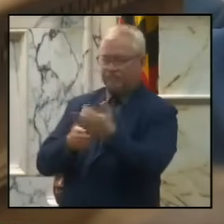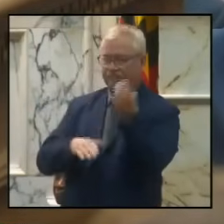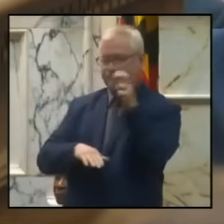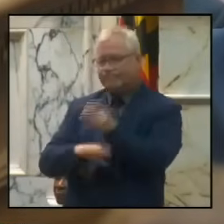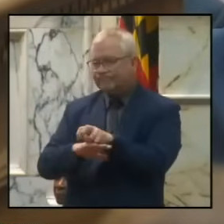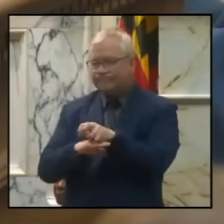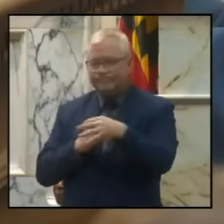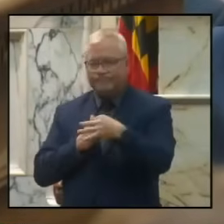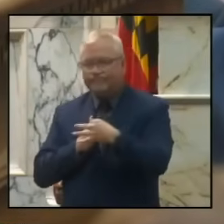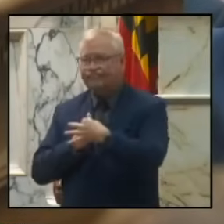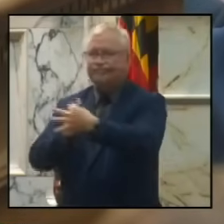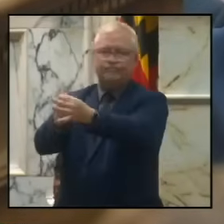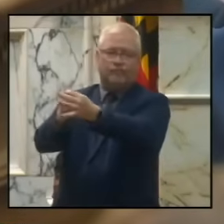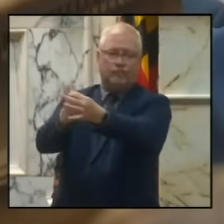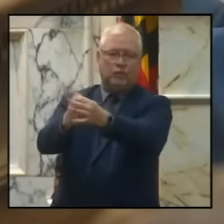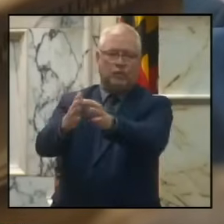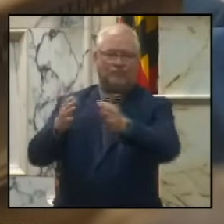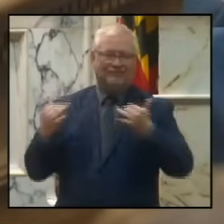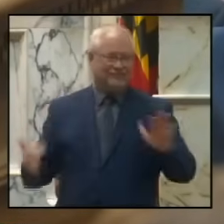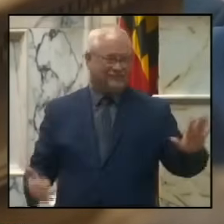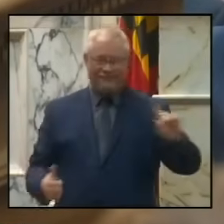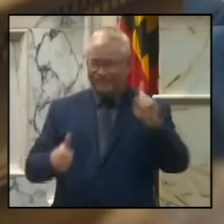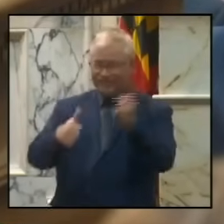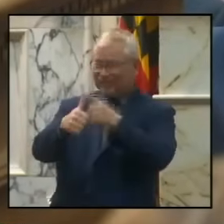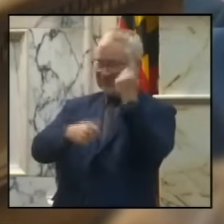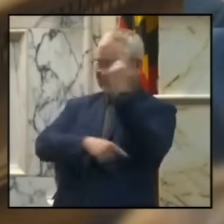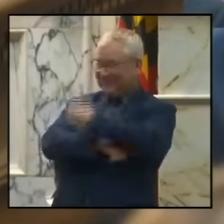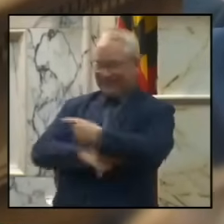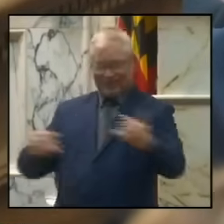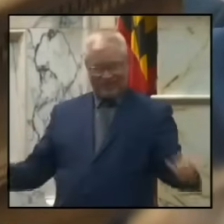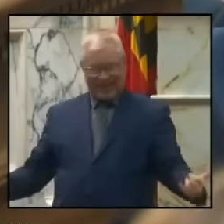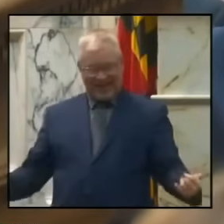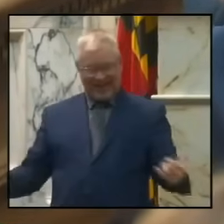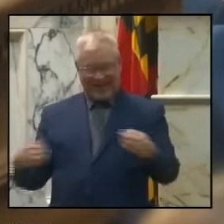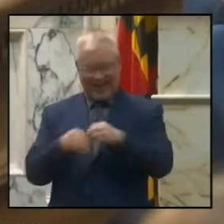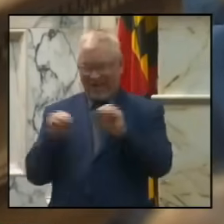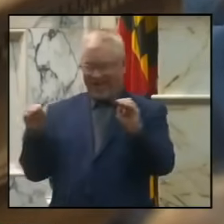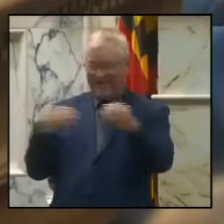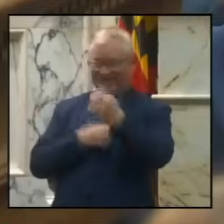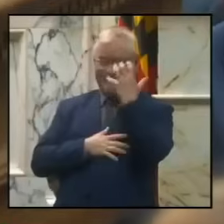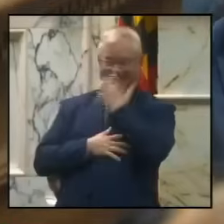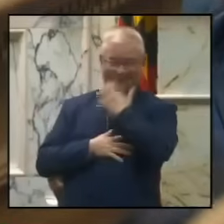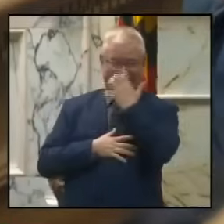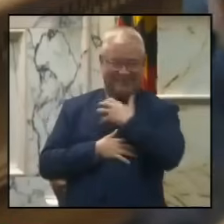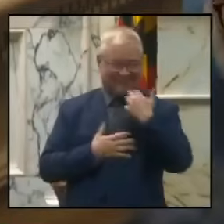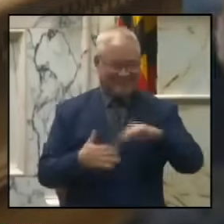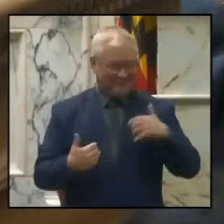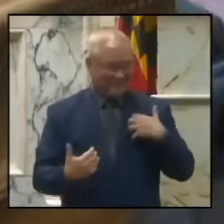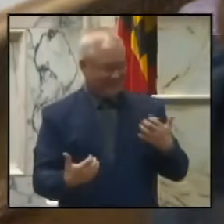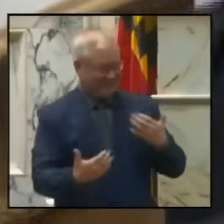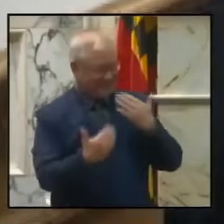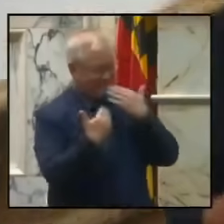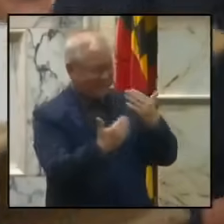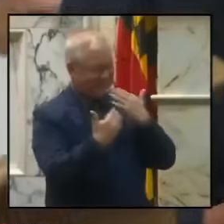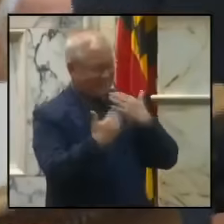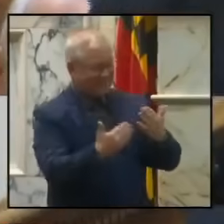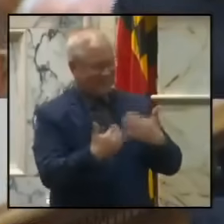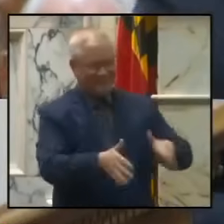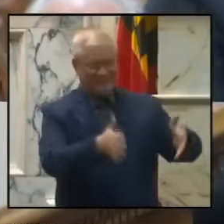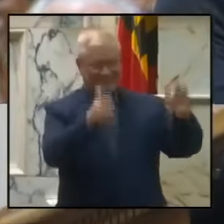today happens to be his first day in the office. So if it's okay, I'd like to ask Harry to please stand.